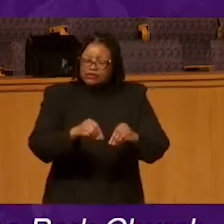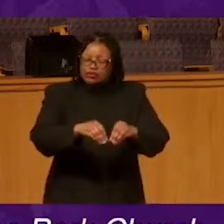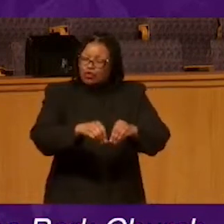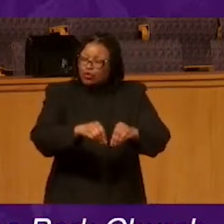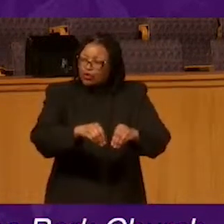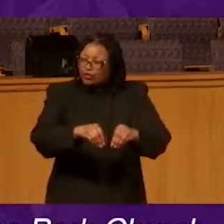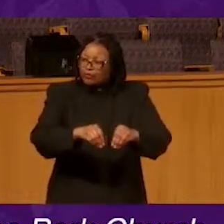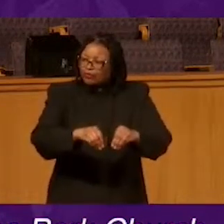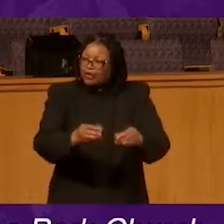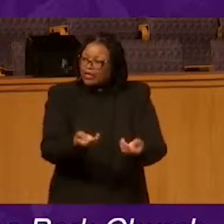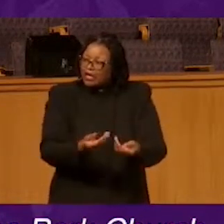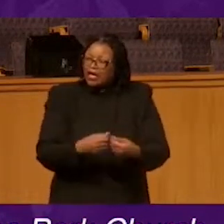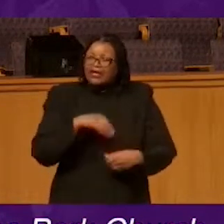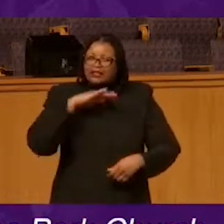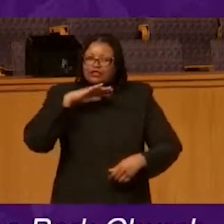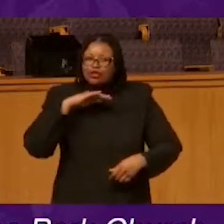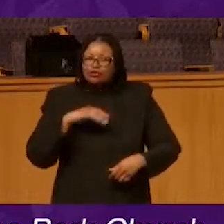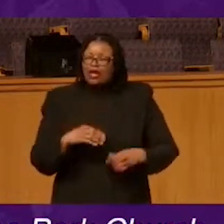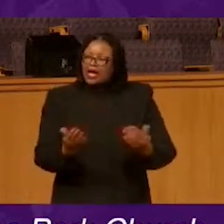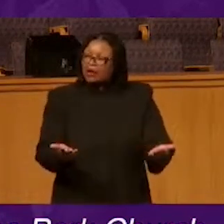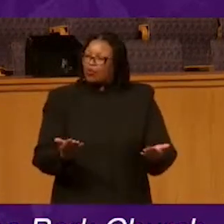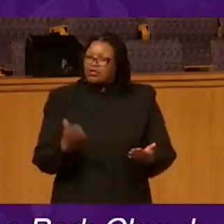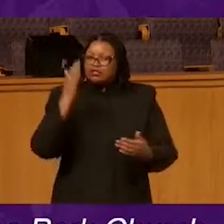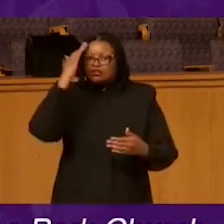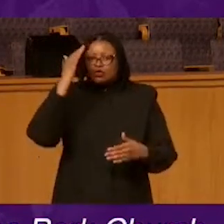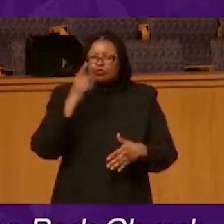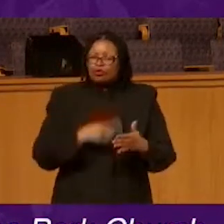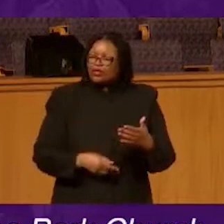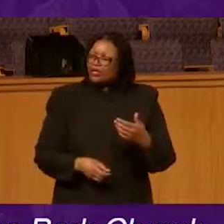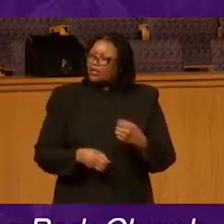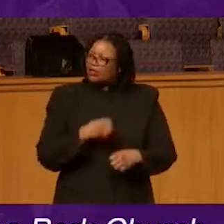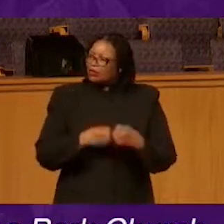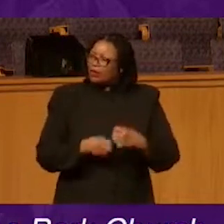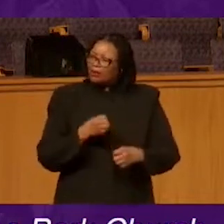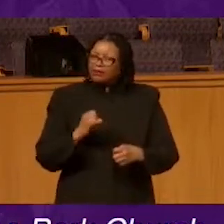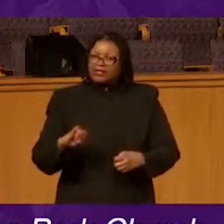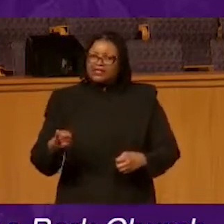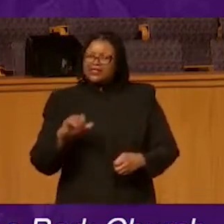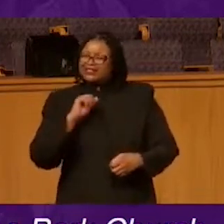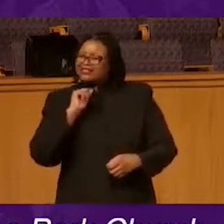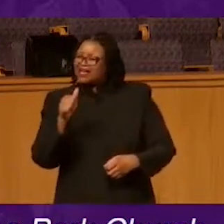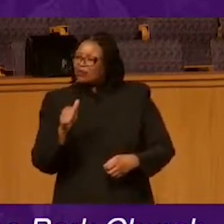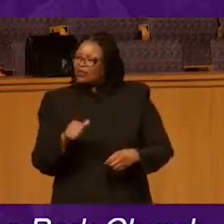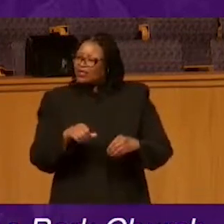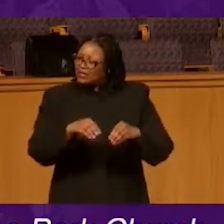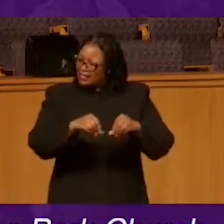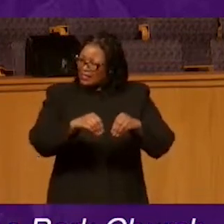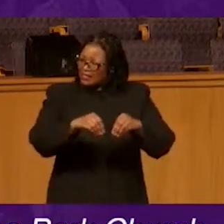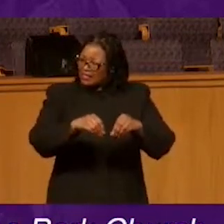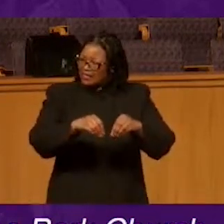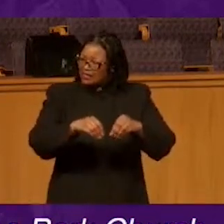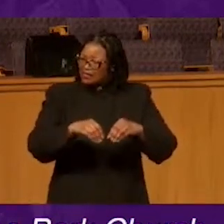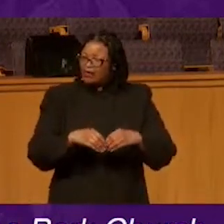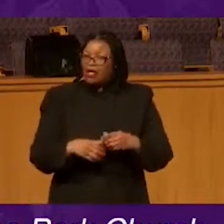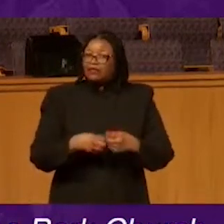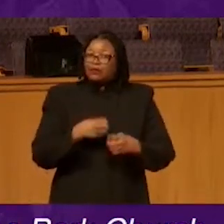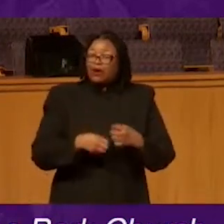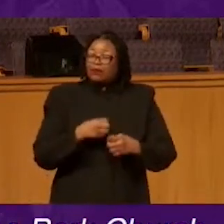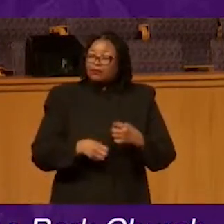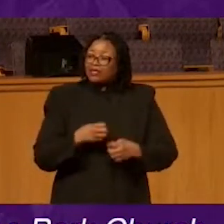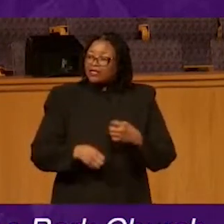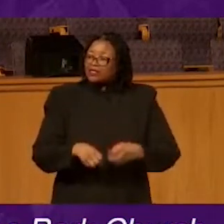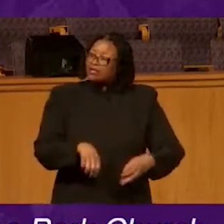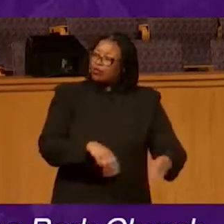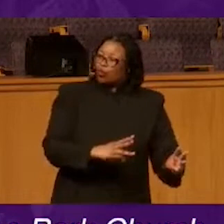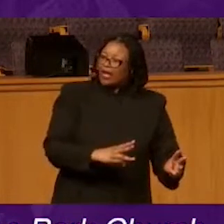because Jesus wants them to know the issue isn't with the sower and it's not with the seed. The issue is the condition